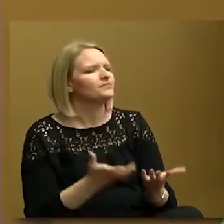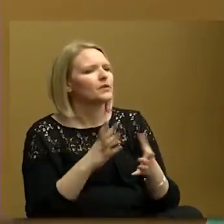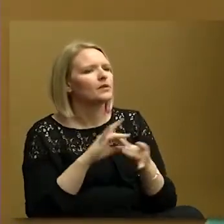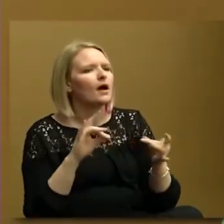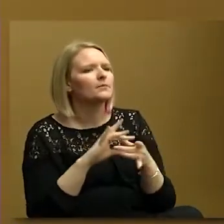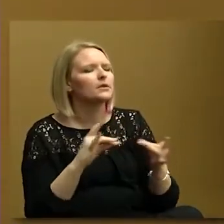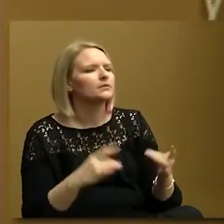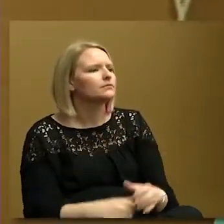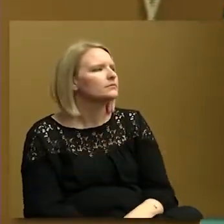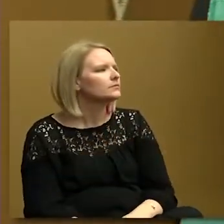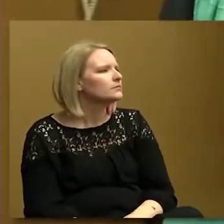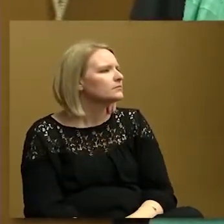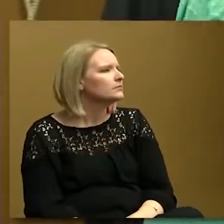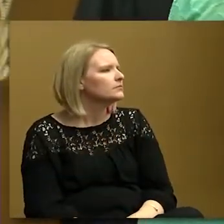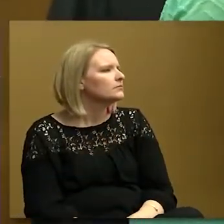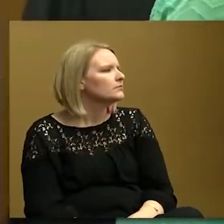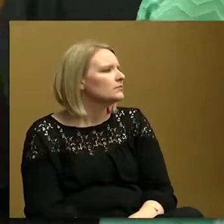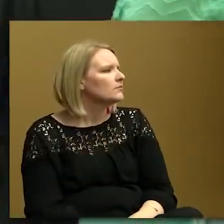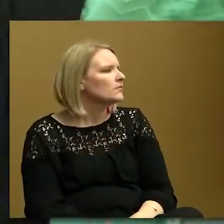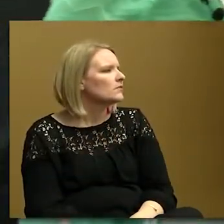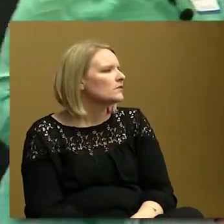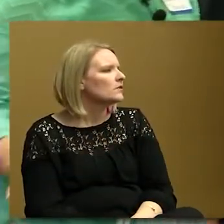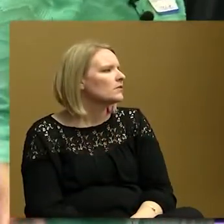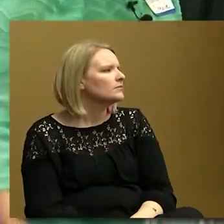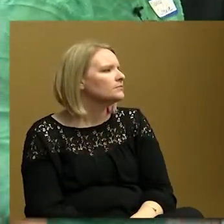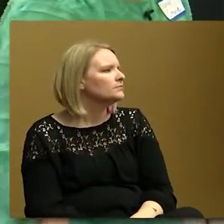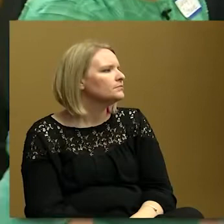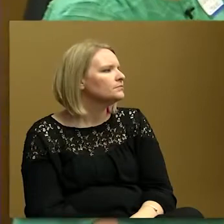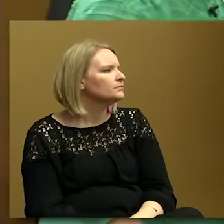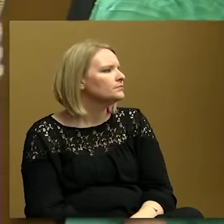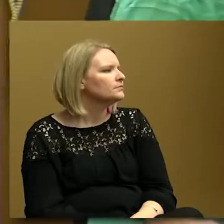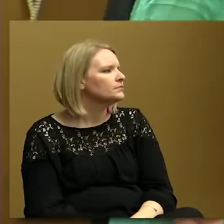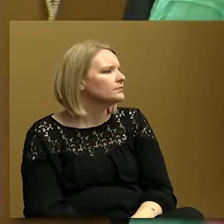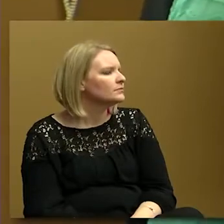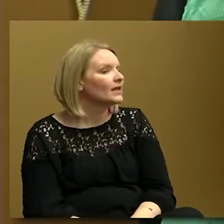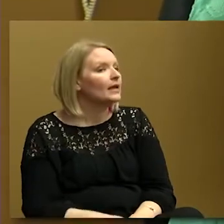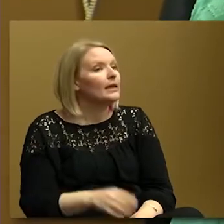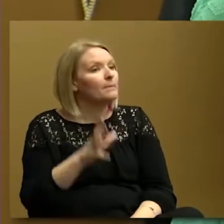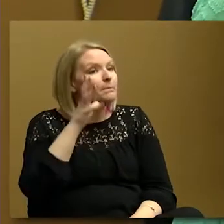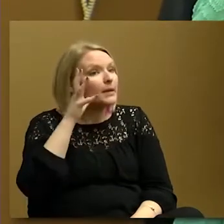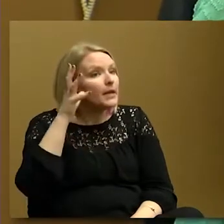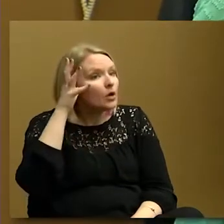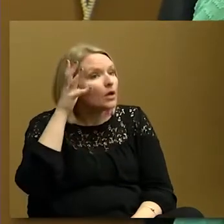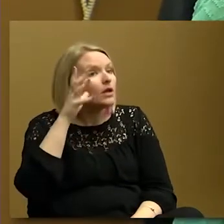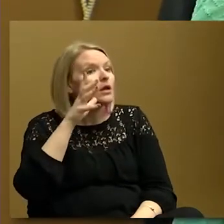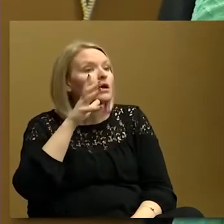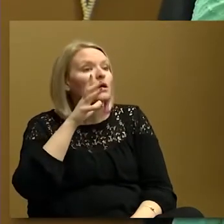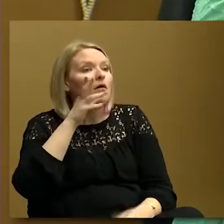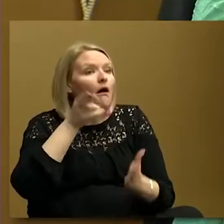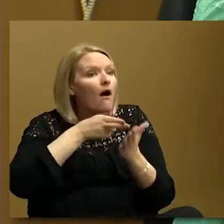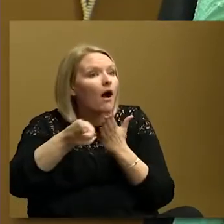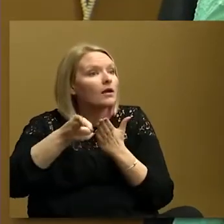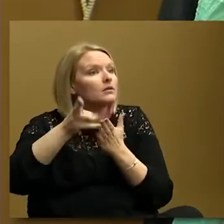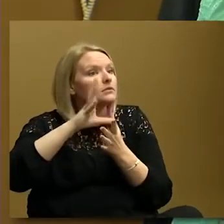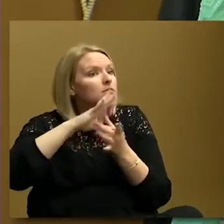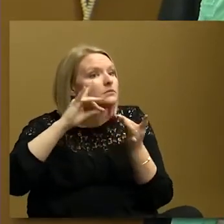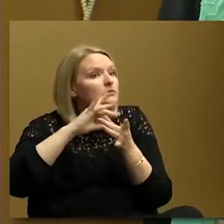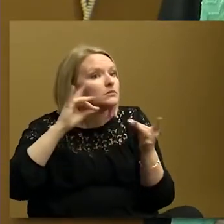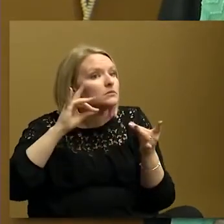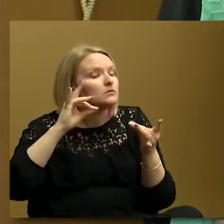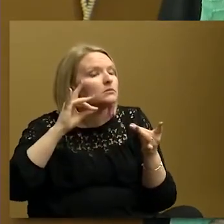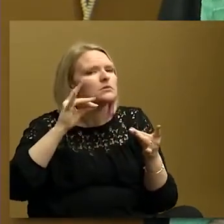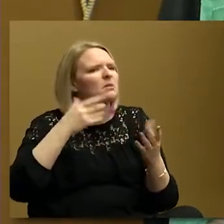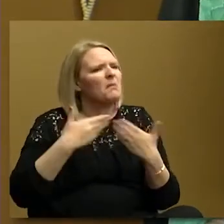also don't think it matters whether or not the parent is accurately reporting their child's skills at home. If we